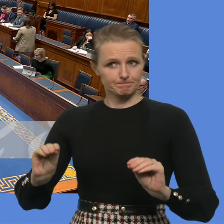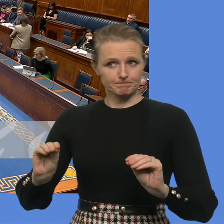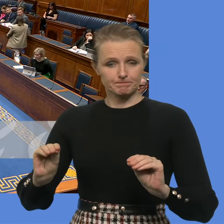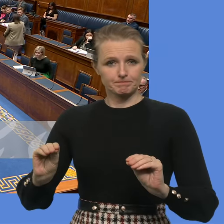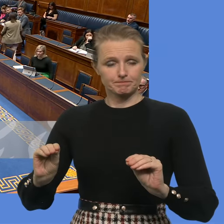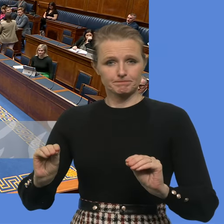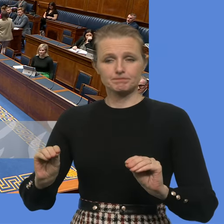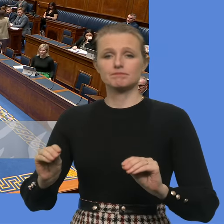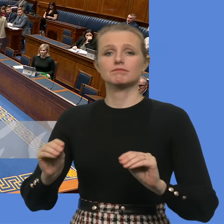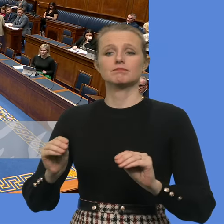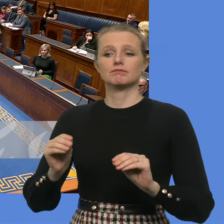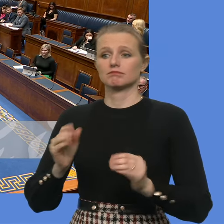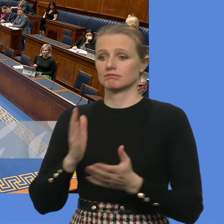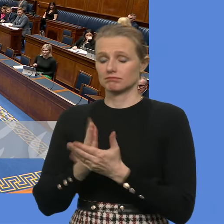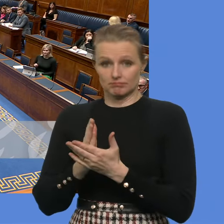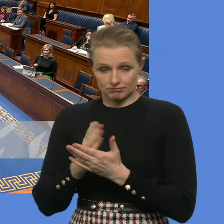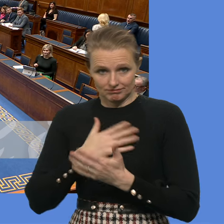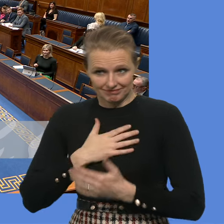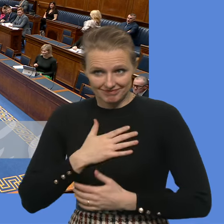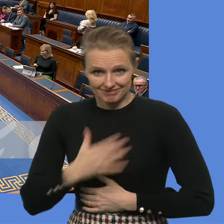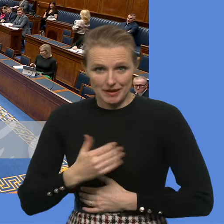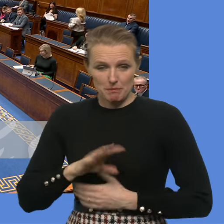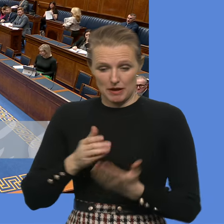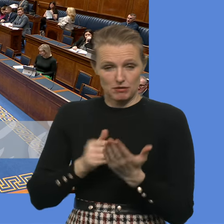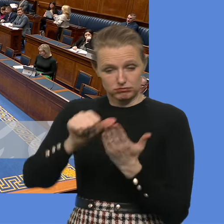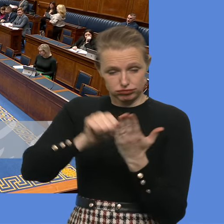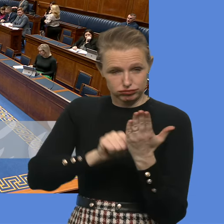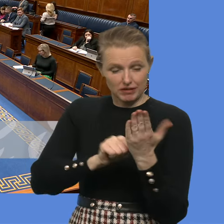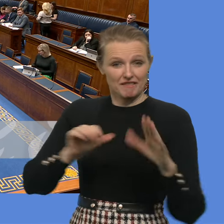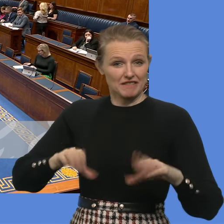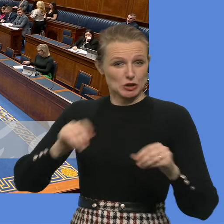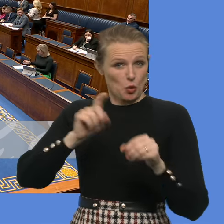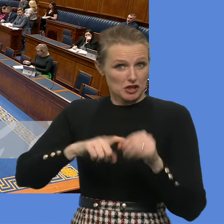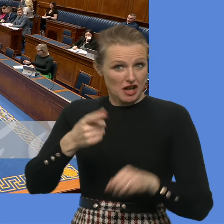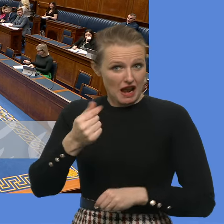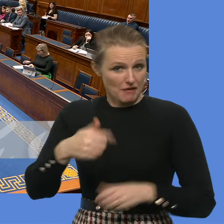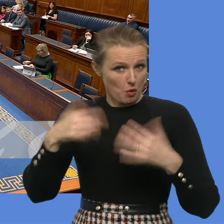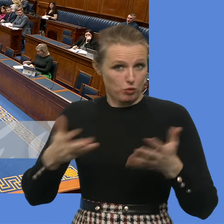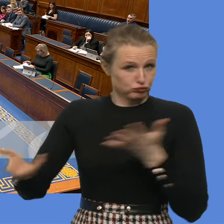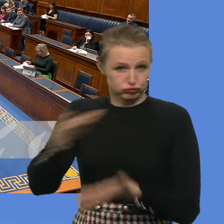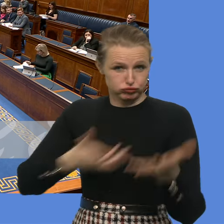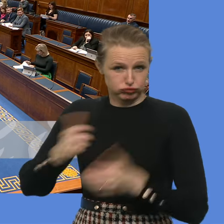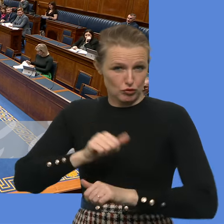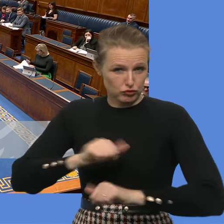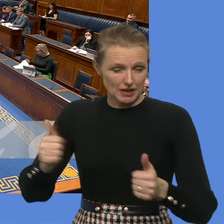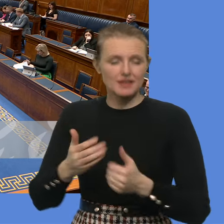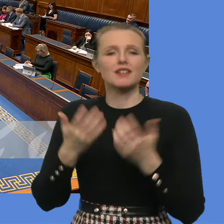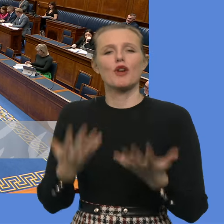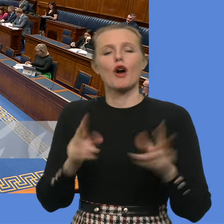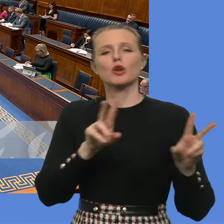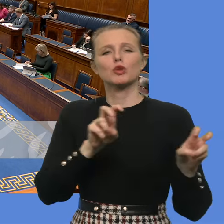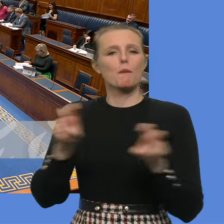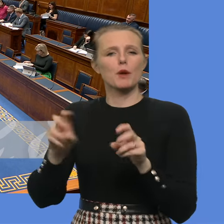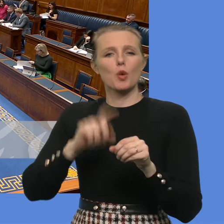the members in getting to question number 11, a good interactive exchange. We now move to topicals, and I call Sinead McLaughlin.